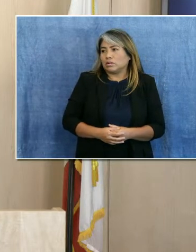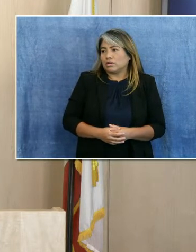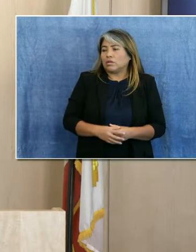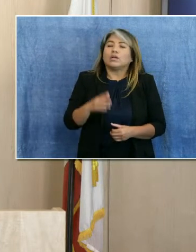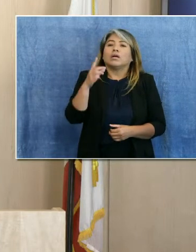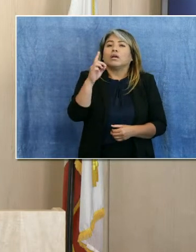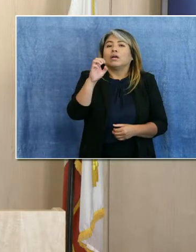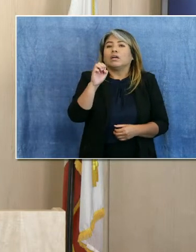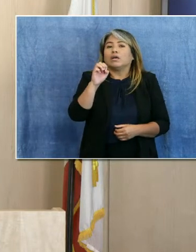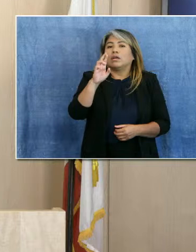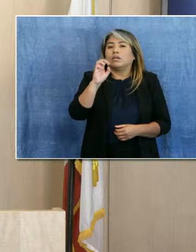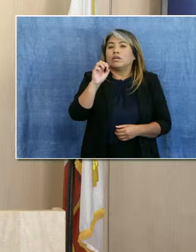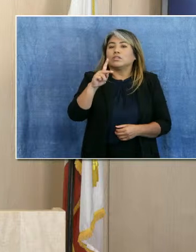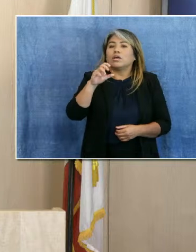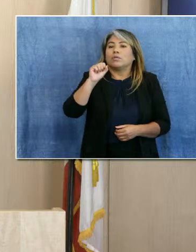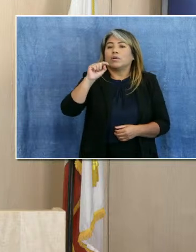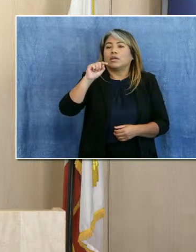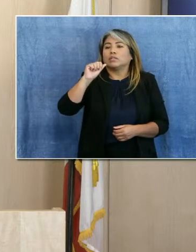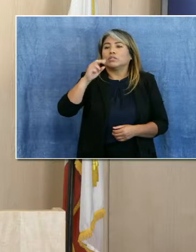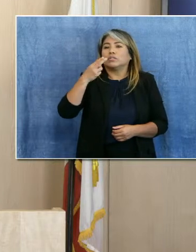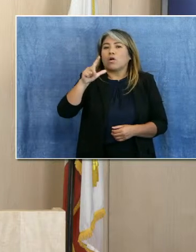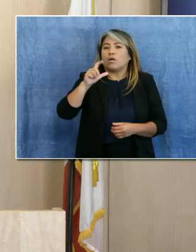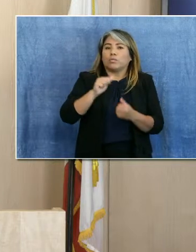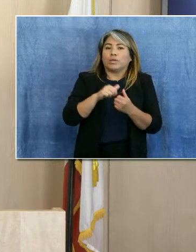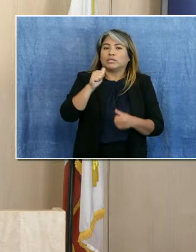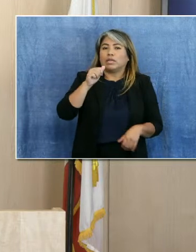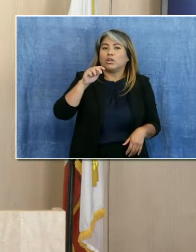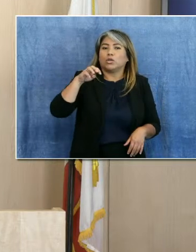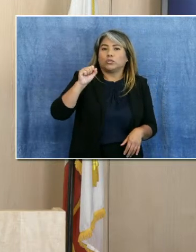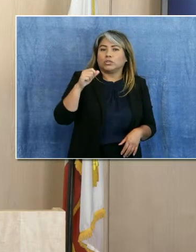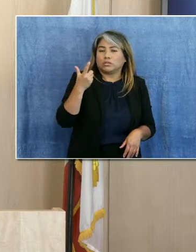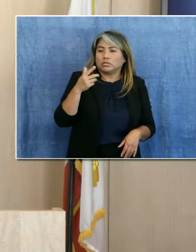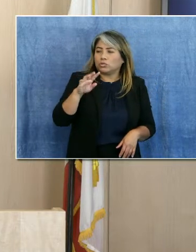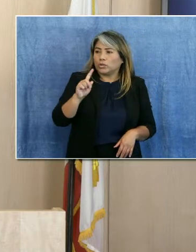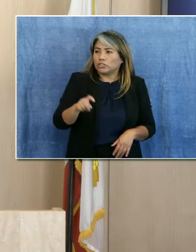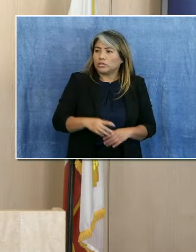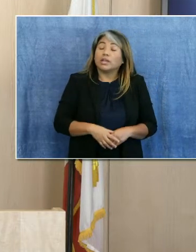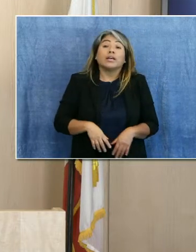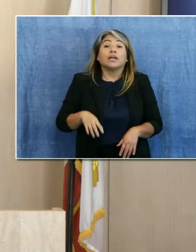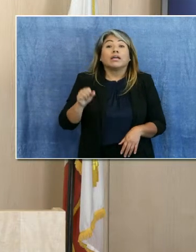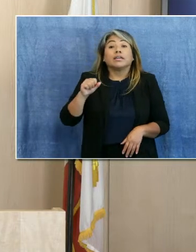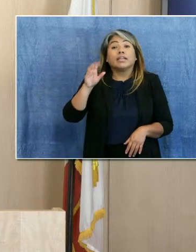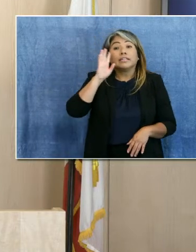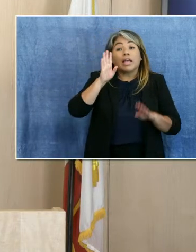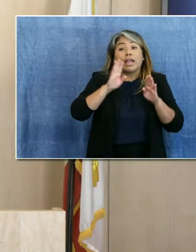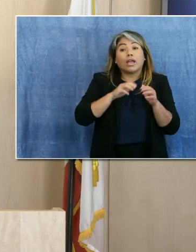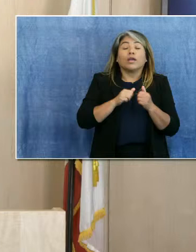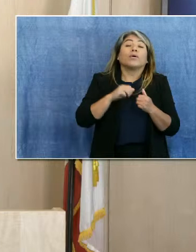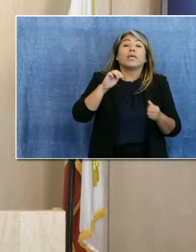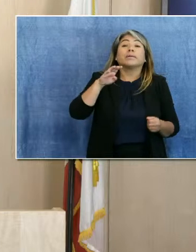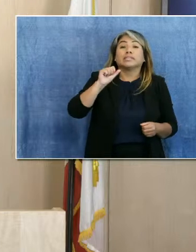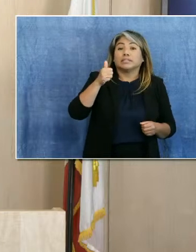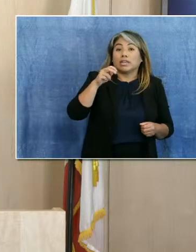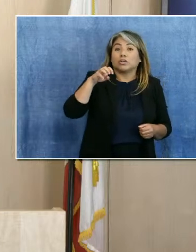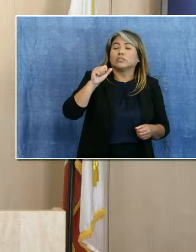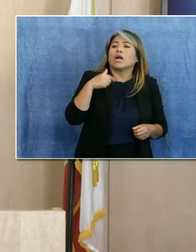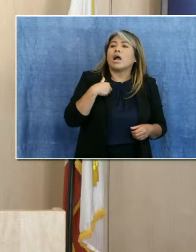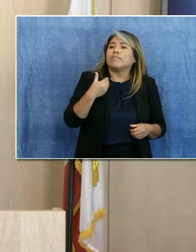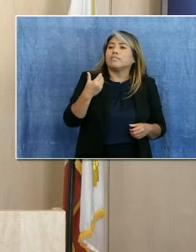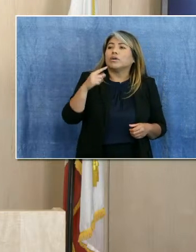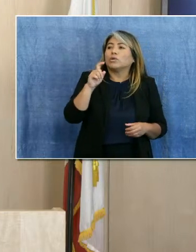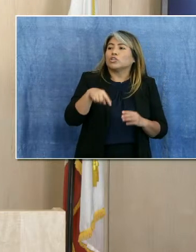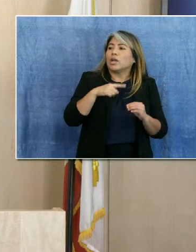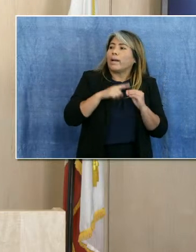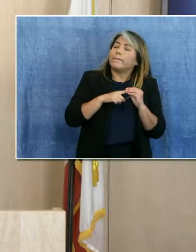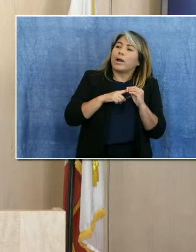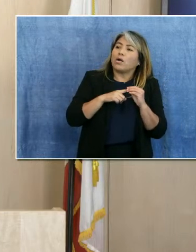Derek Stahl with 10 News. Please state your question. Yeah, Derek with ABC 10 News. So I have a question about the way that